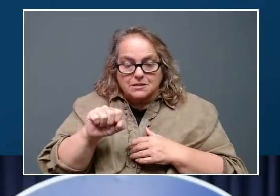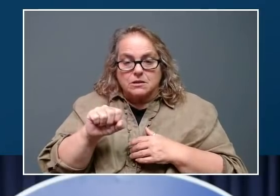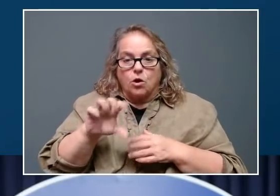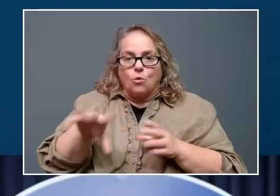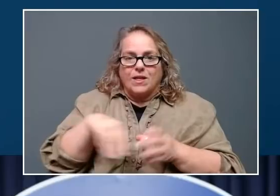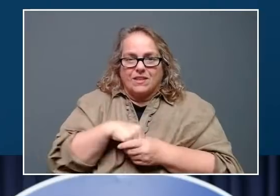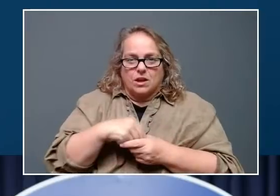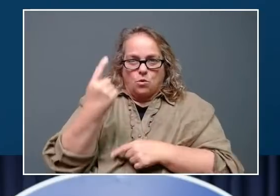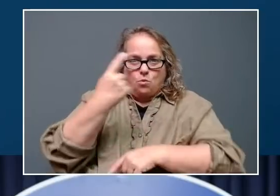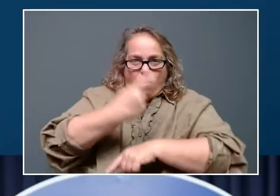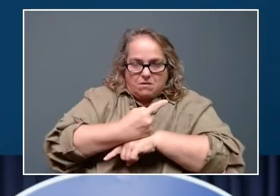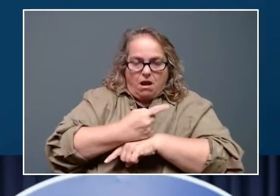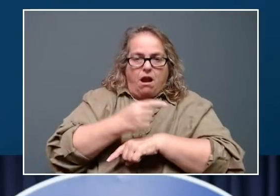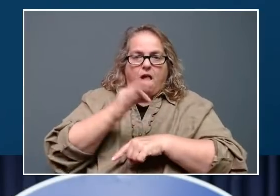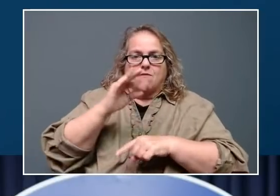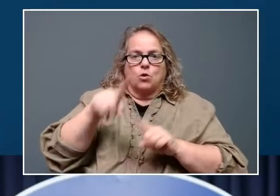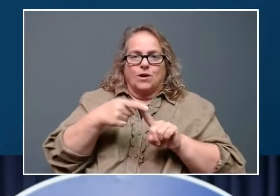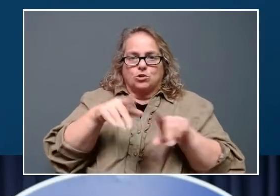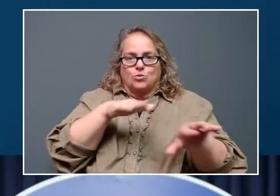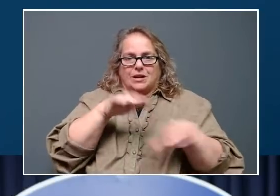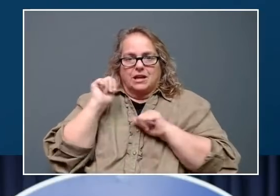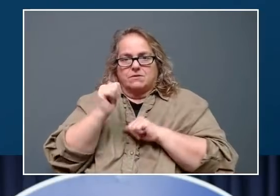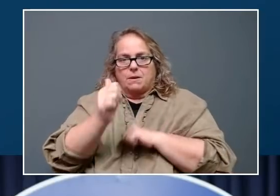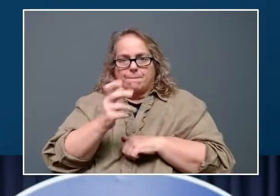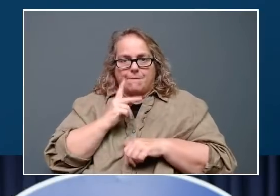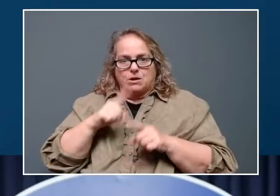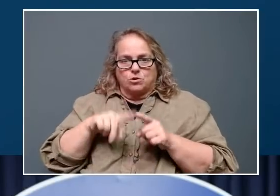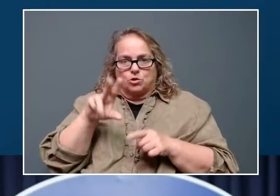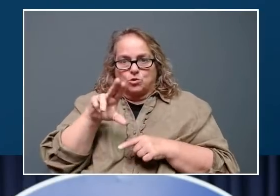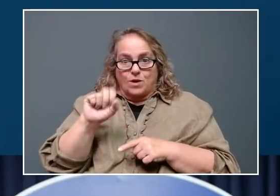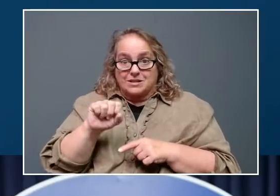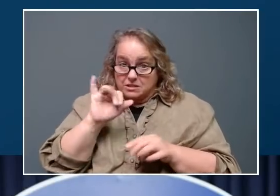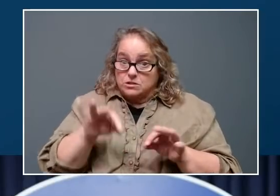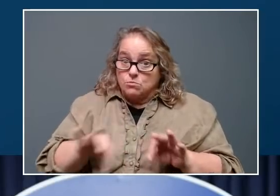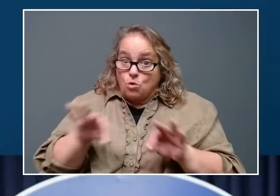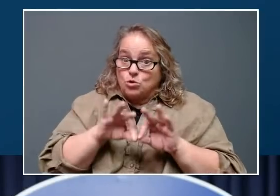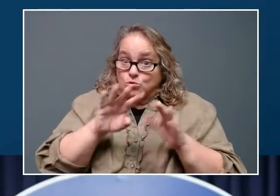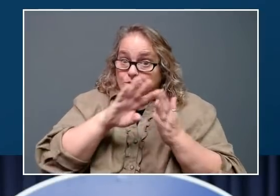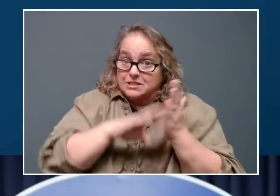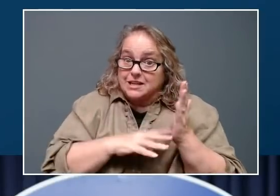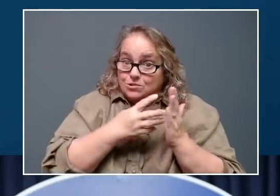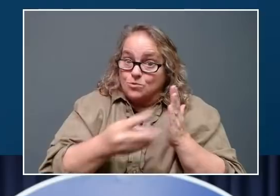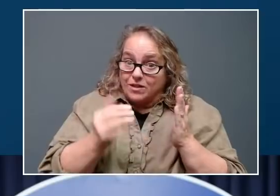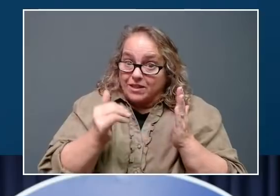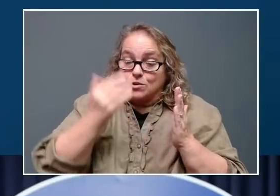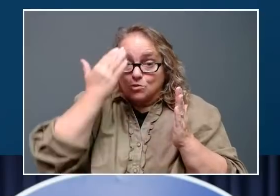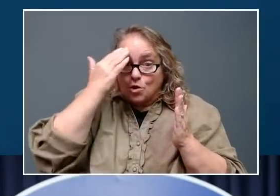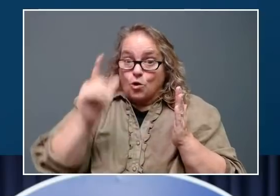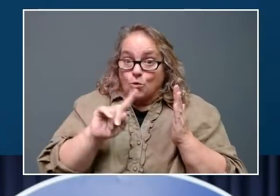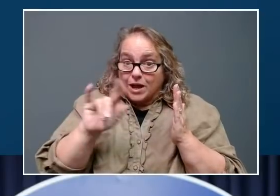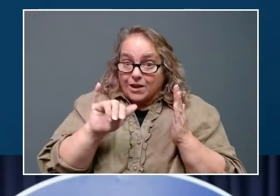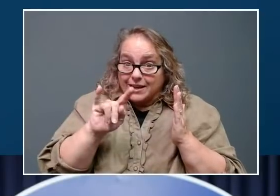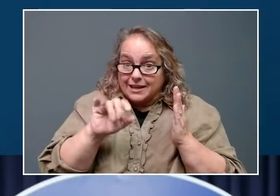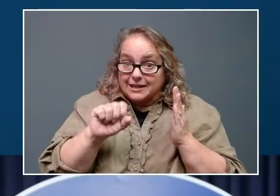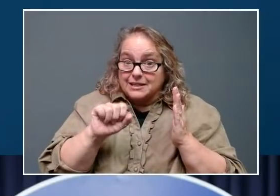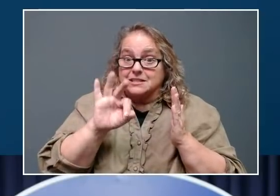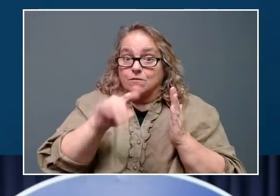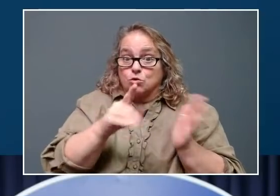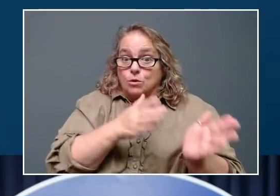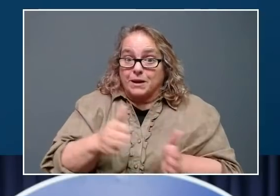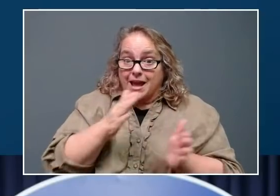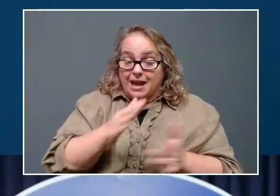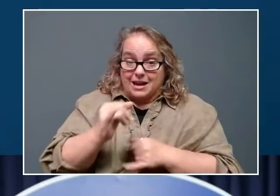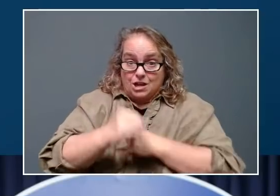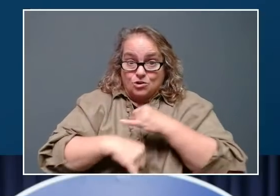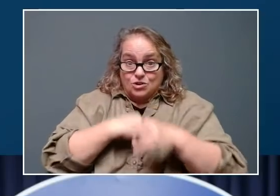day of when you left to come back. That's important to schedule, to know where it is. If you're planning international travel, look up where to get